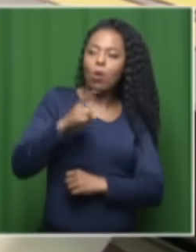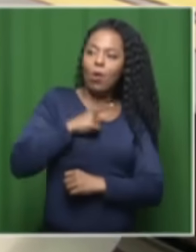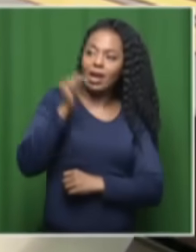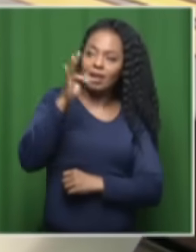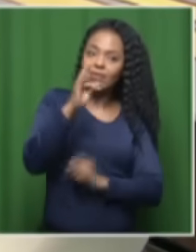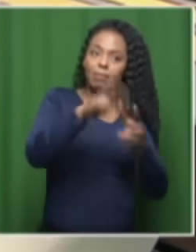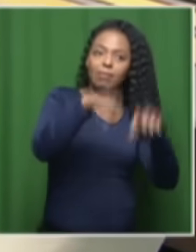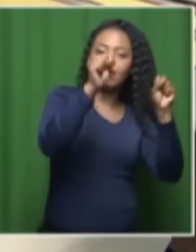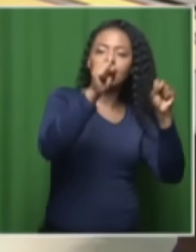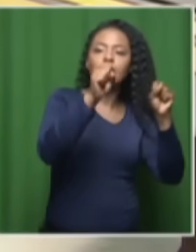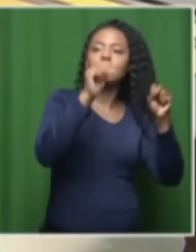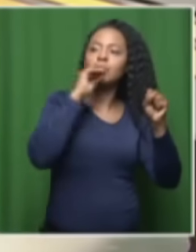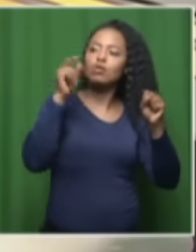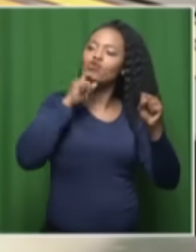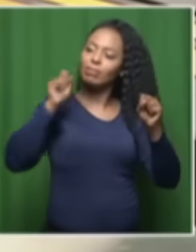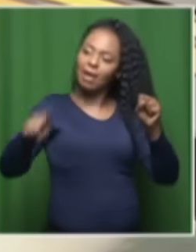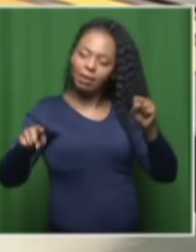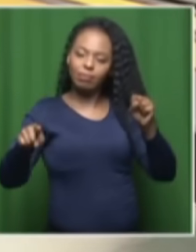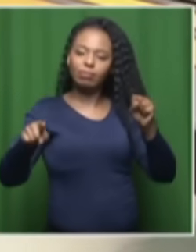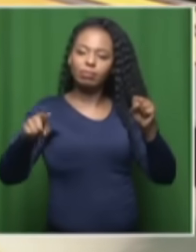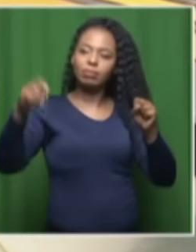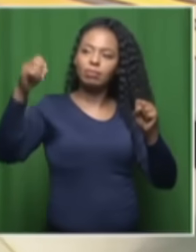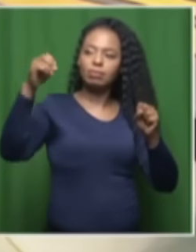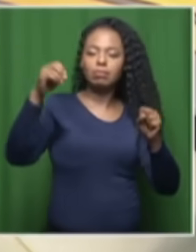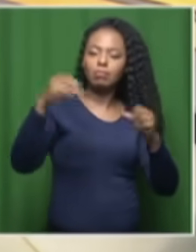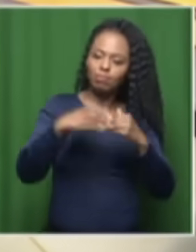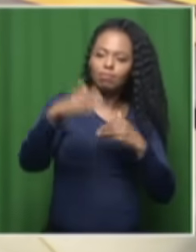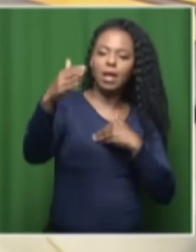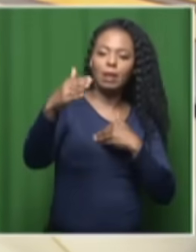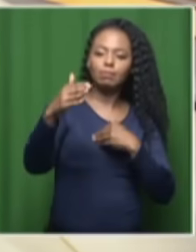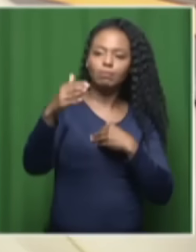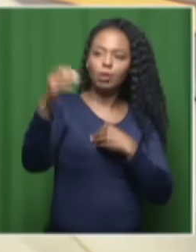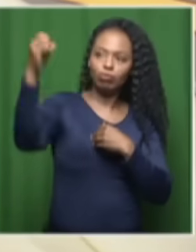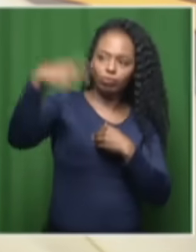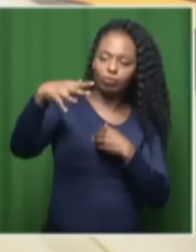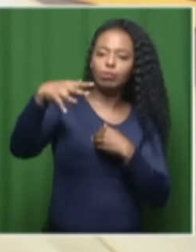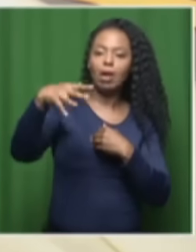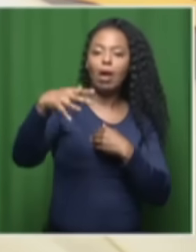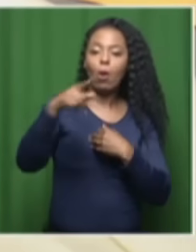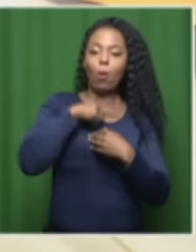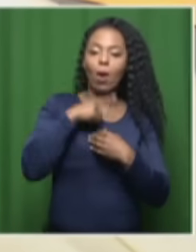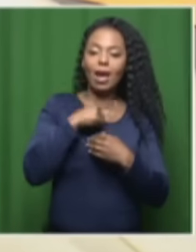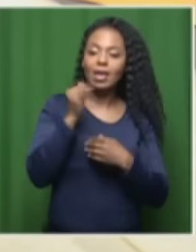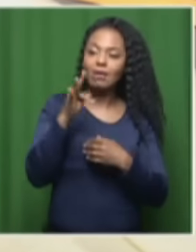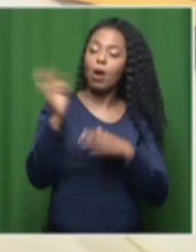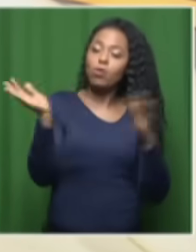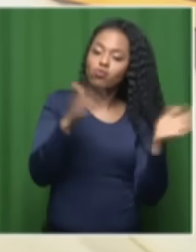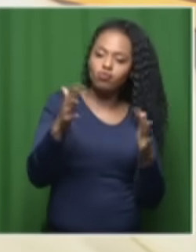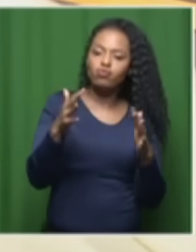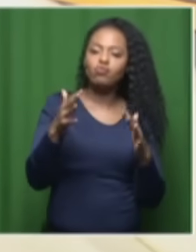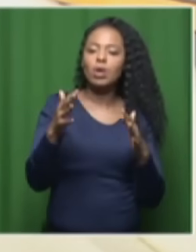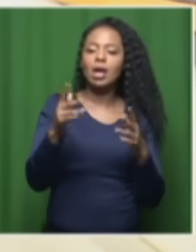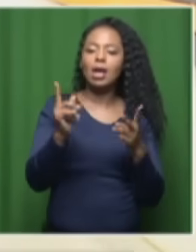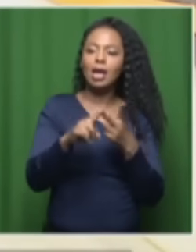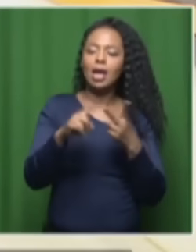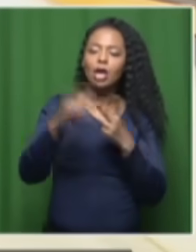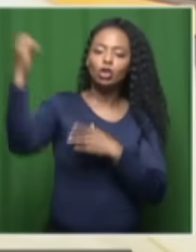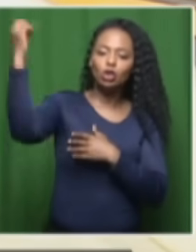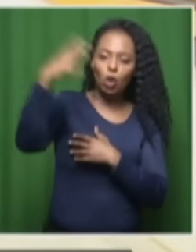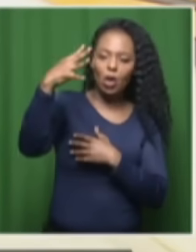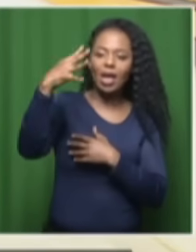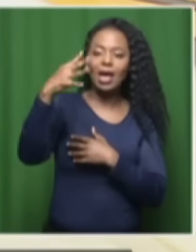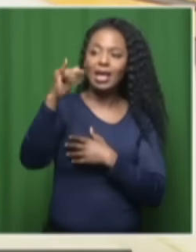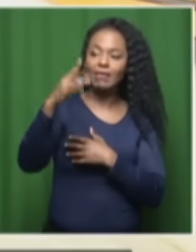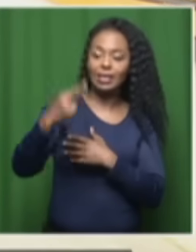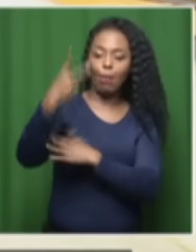Now what I wanted to show you, which is quite exciting, is what would happen if we doubled the wind and solar that we currently have. So let's look